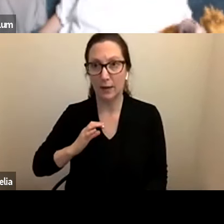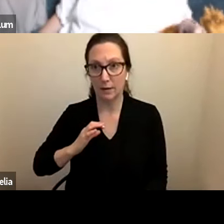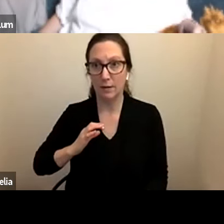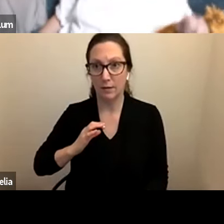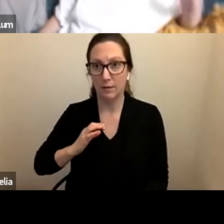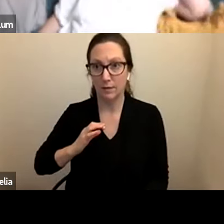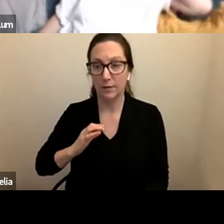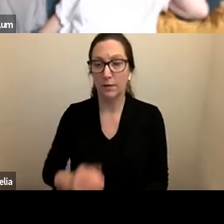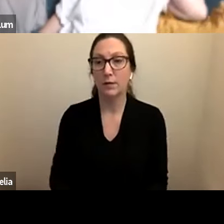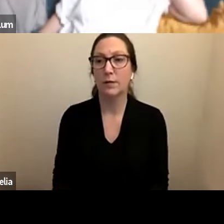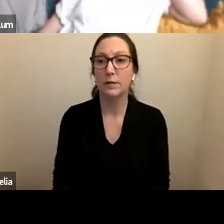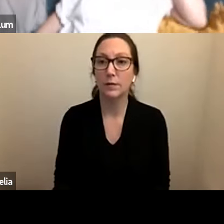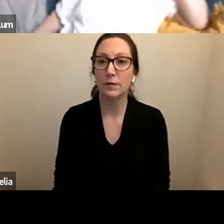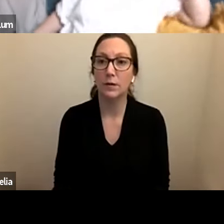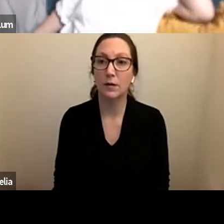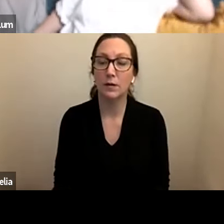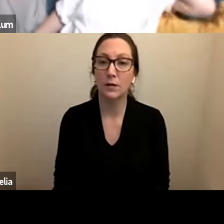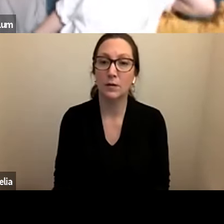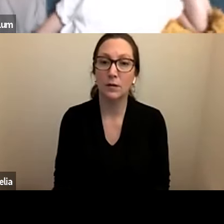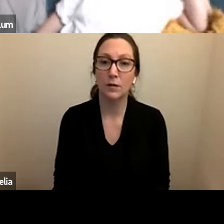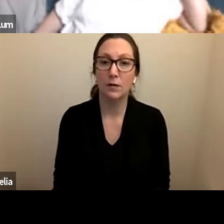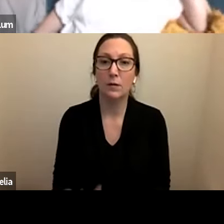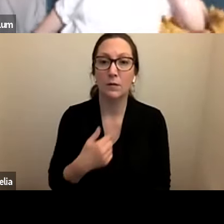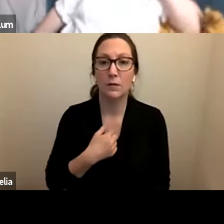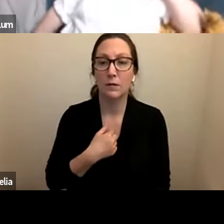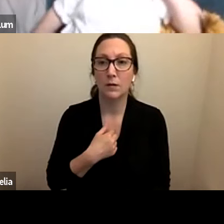currently working on. And so I just want to offer